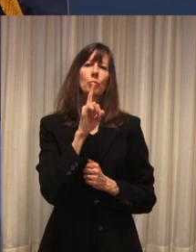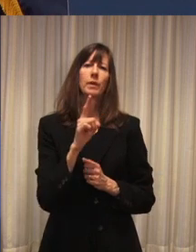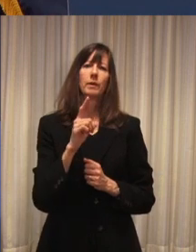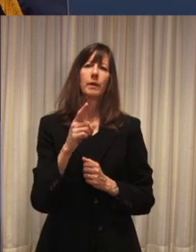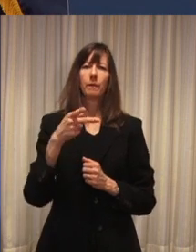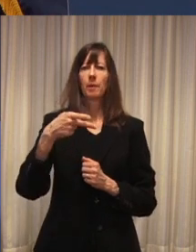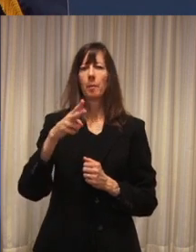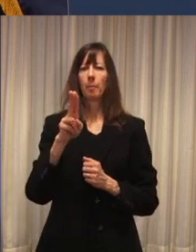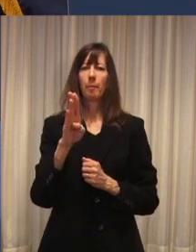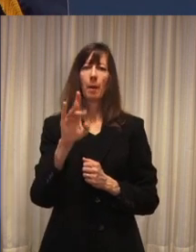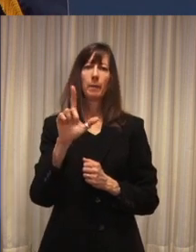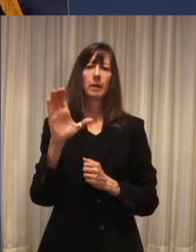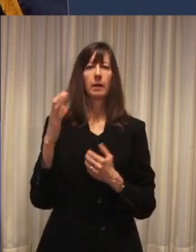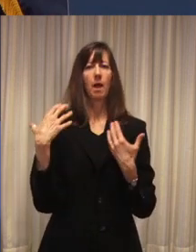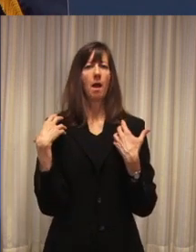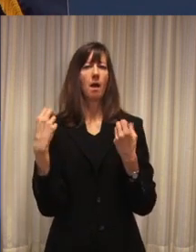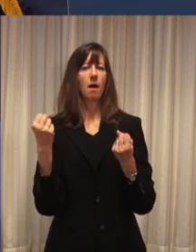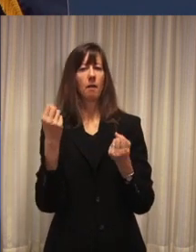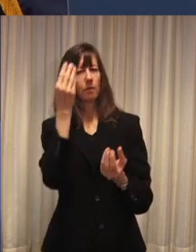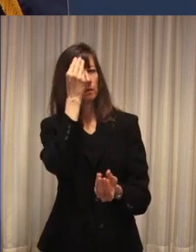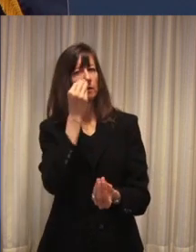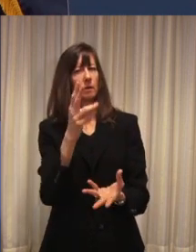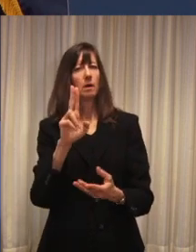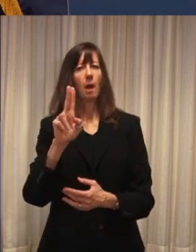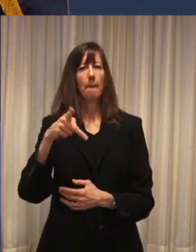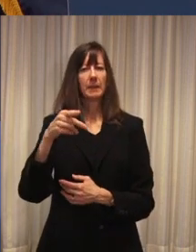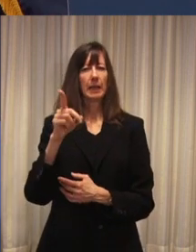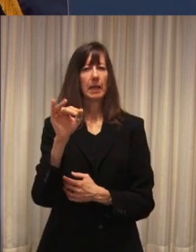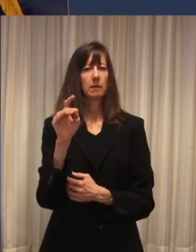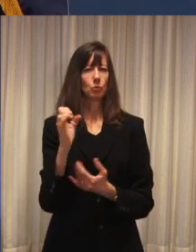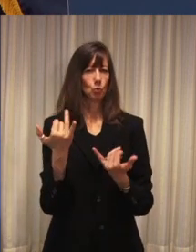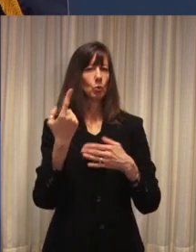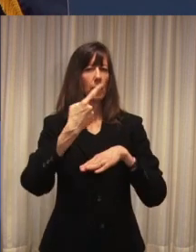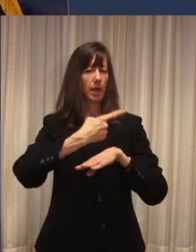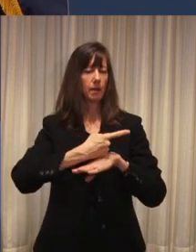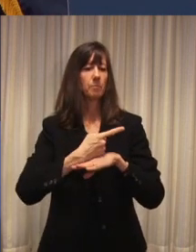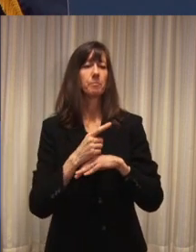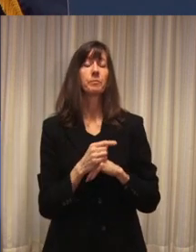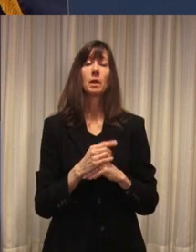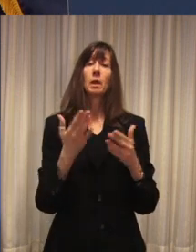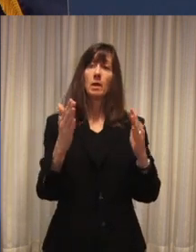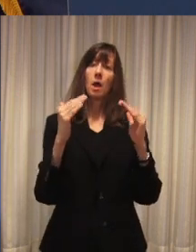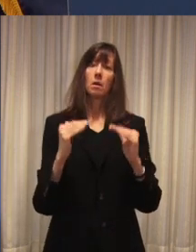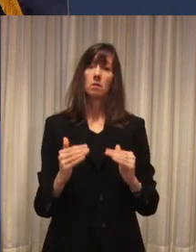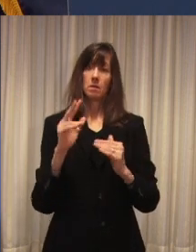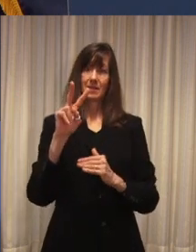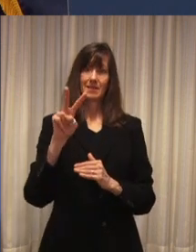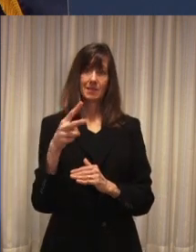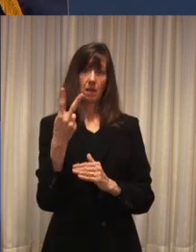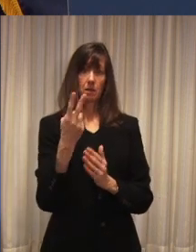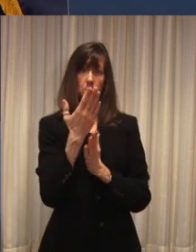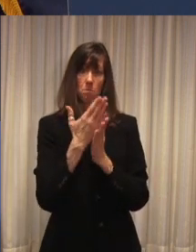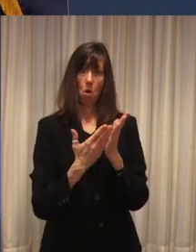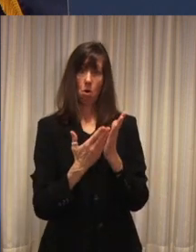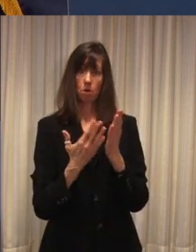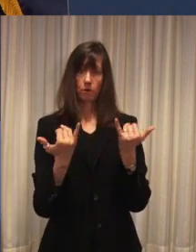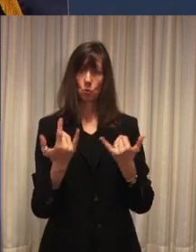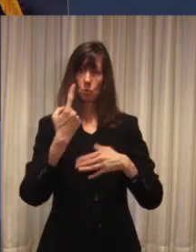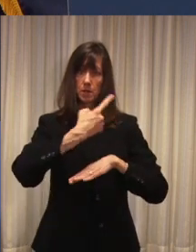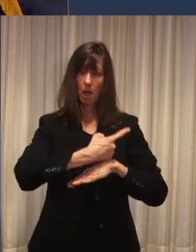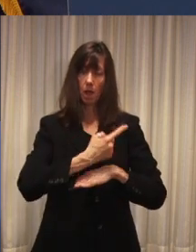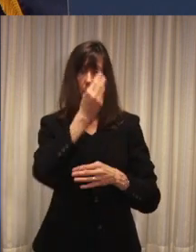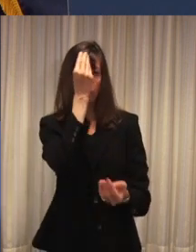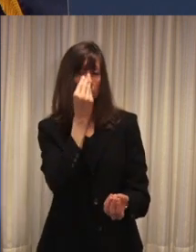of today. I'm very excited to talk about the second portion we're here to focus on today, which is, you know, as